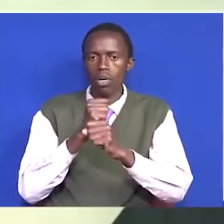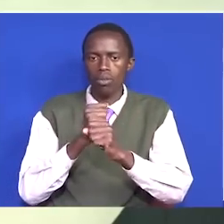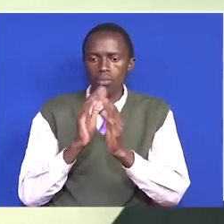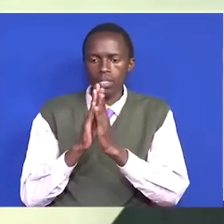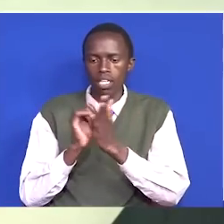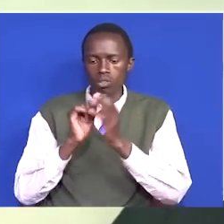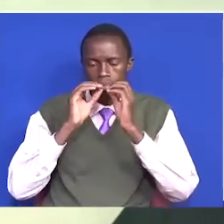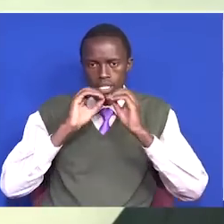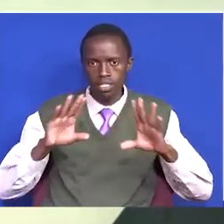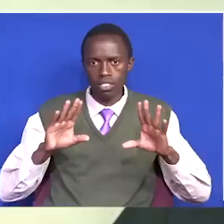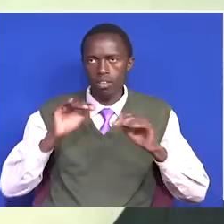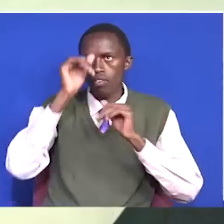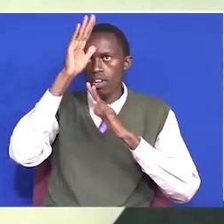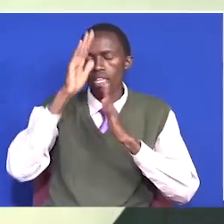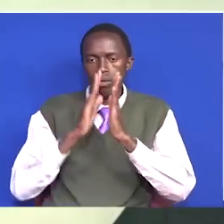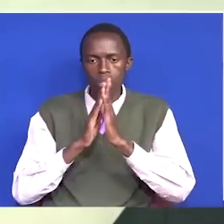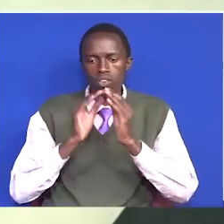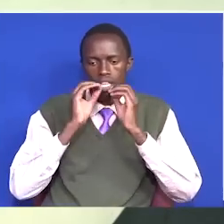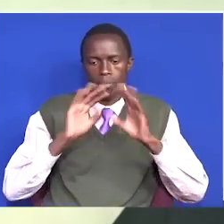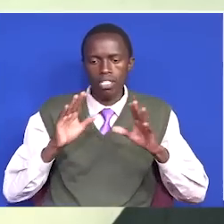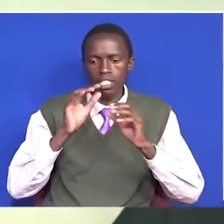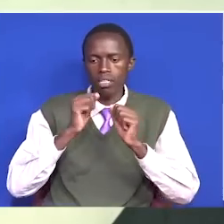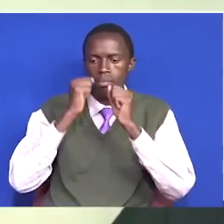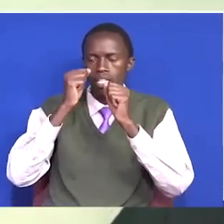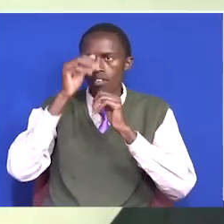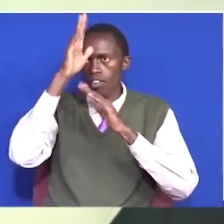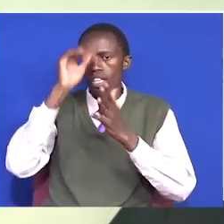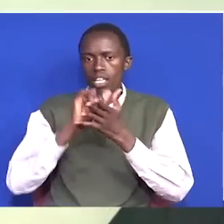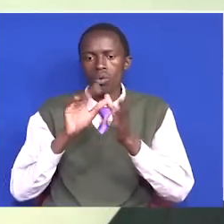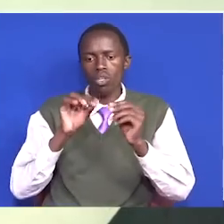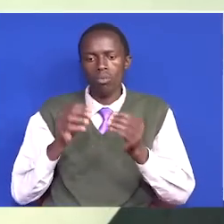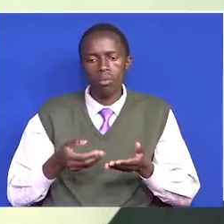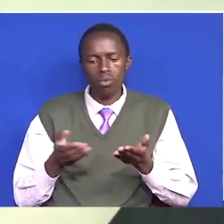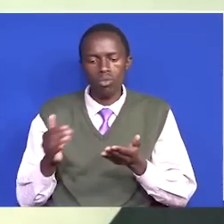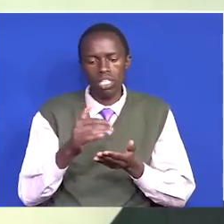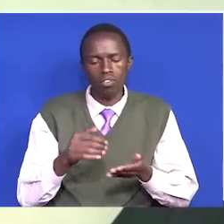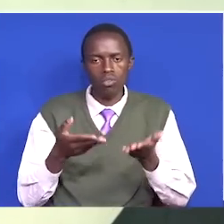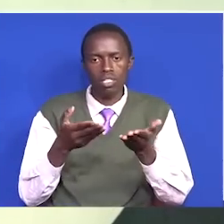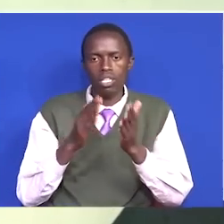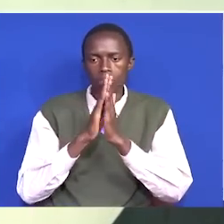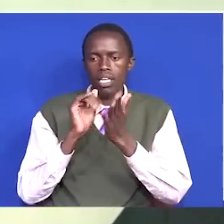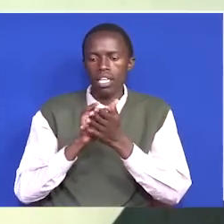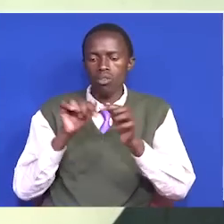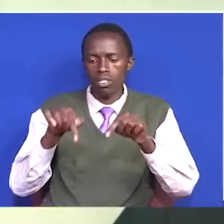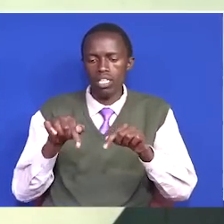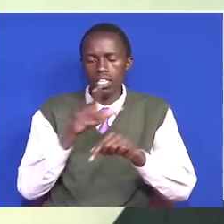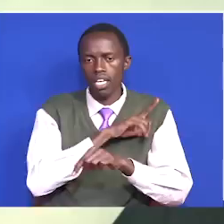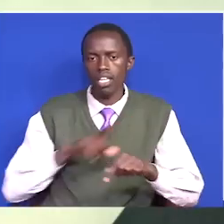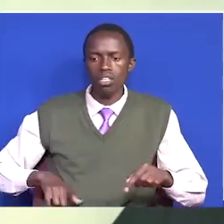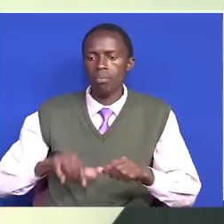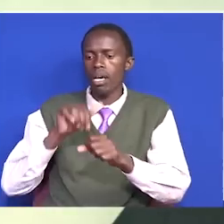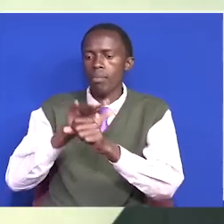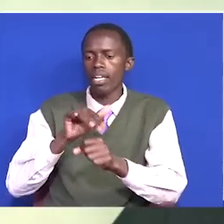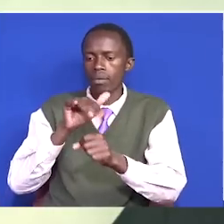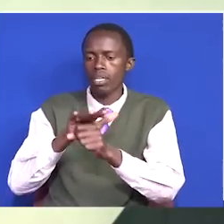will bless them, mighty Father. We pray for the blessings, mighty Father, even for them that were not able to give today. We pray that, God, there will be an